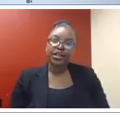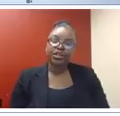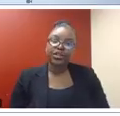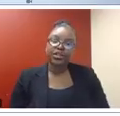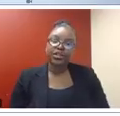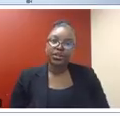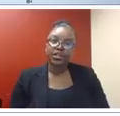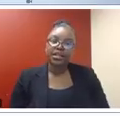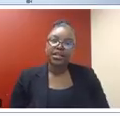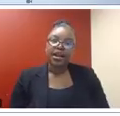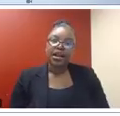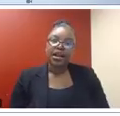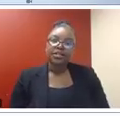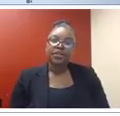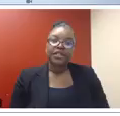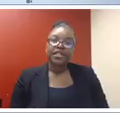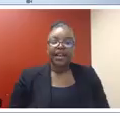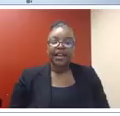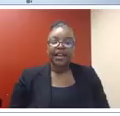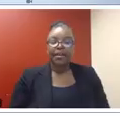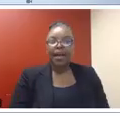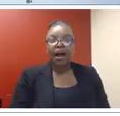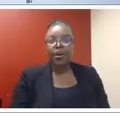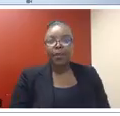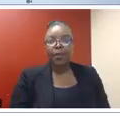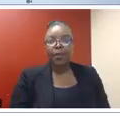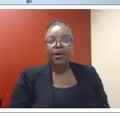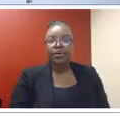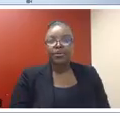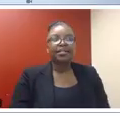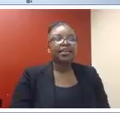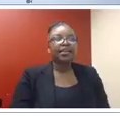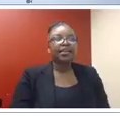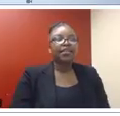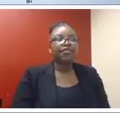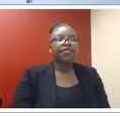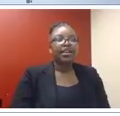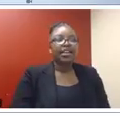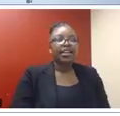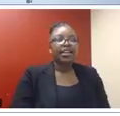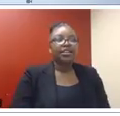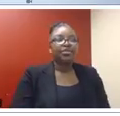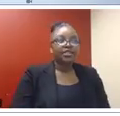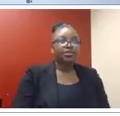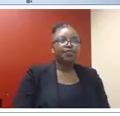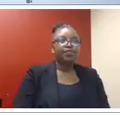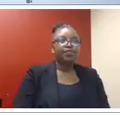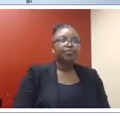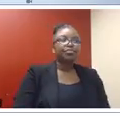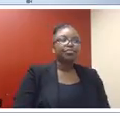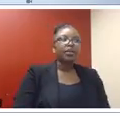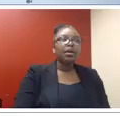Generation Resources, to be facilitated by our partners, ICF International.